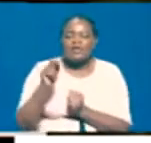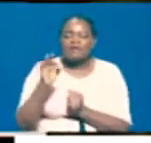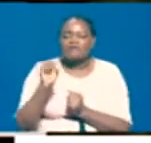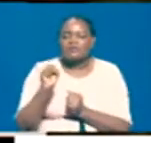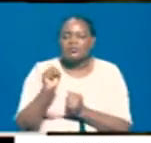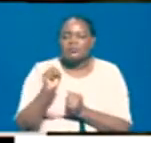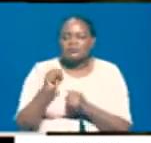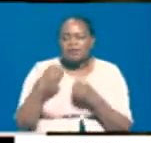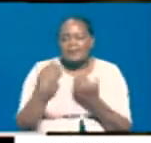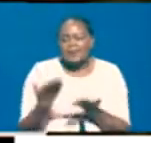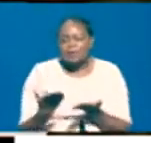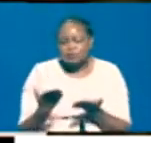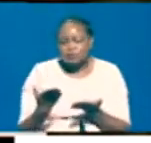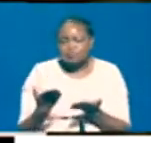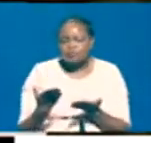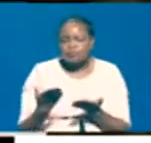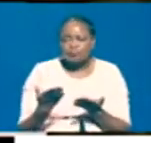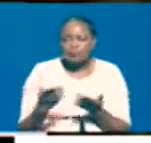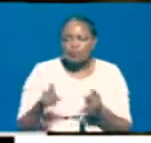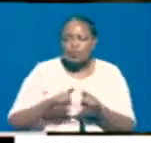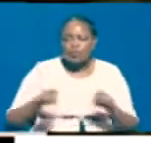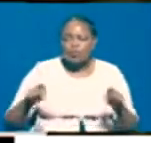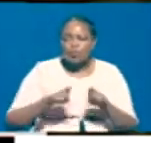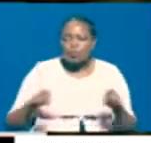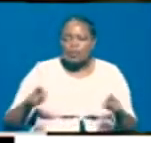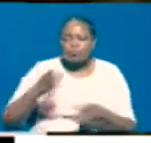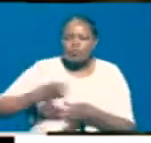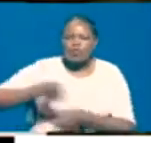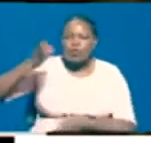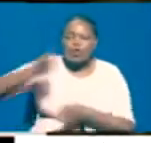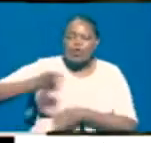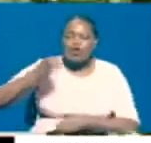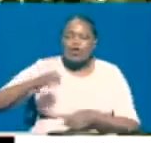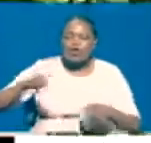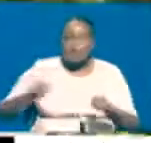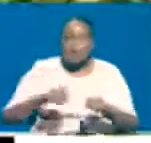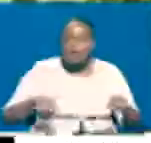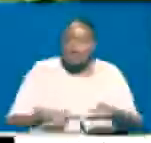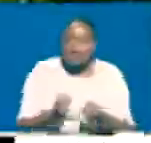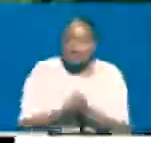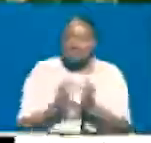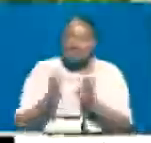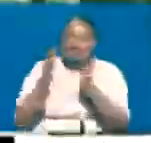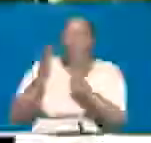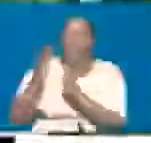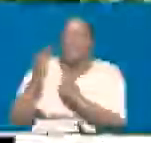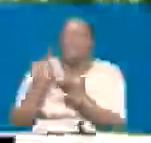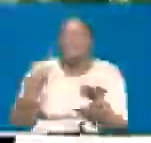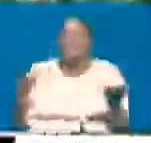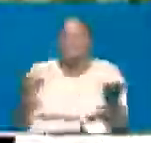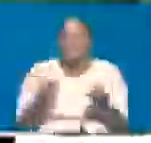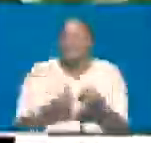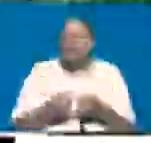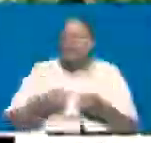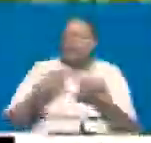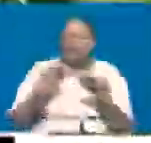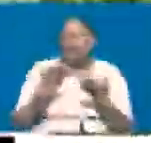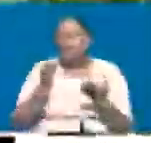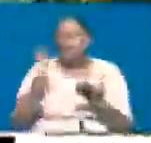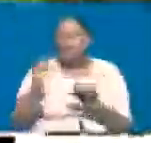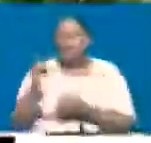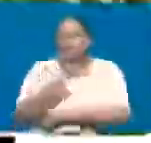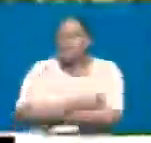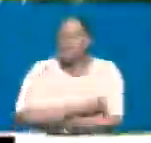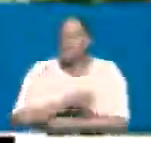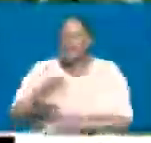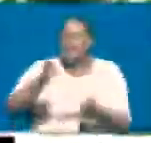regards to roundwood, poles, firewood, and other forest products. And we gave them about 30 days to